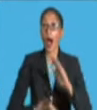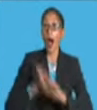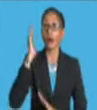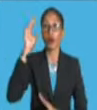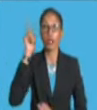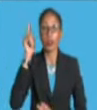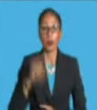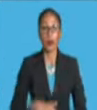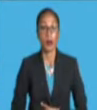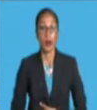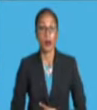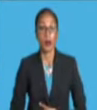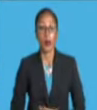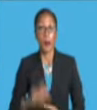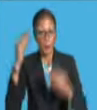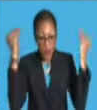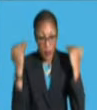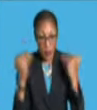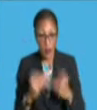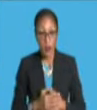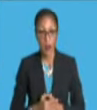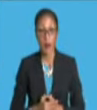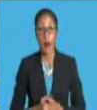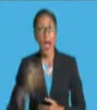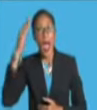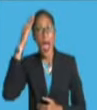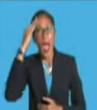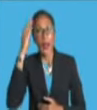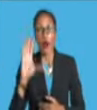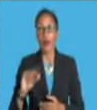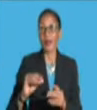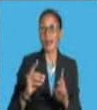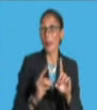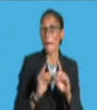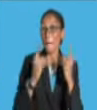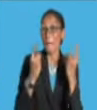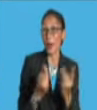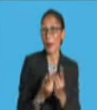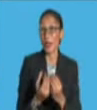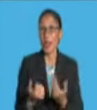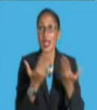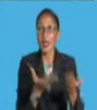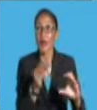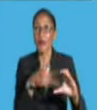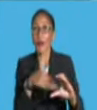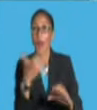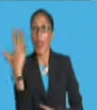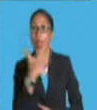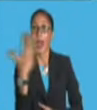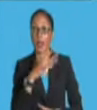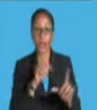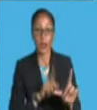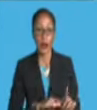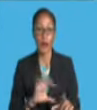teacher. Madam Speaker, besides being a head of department, I also rendered my service to the media industry for 19 years